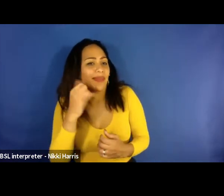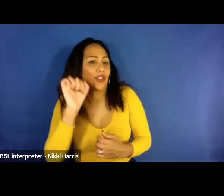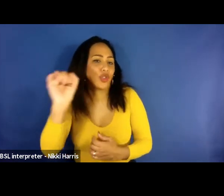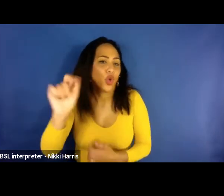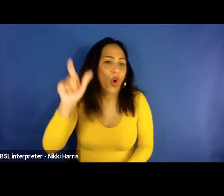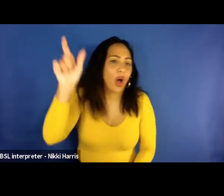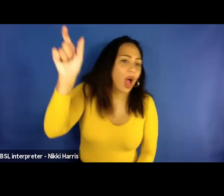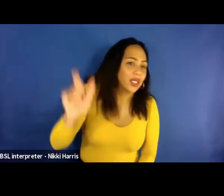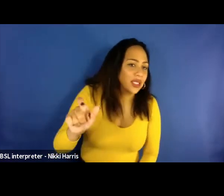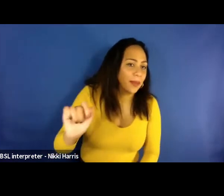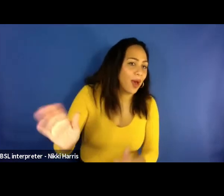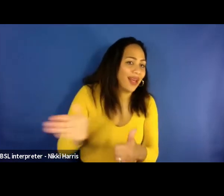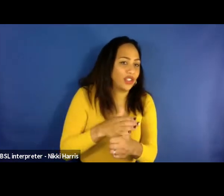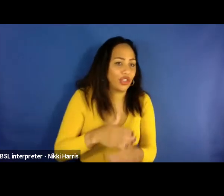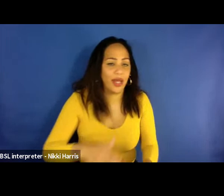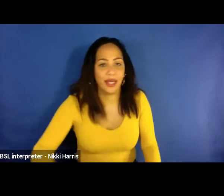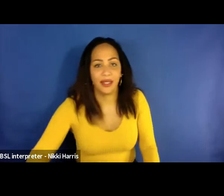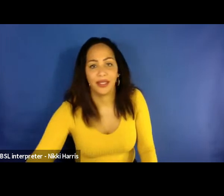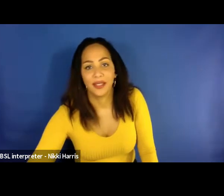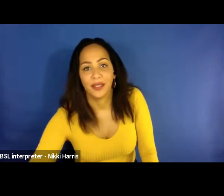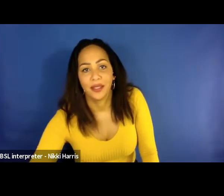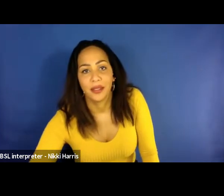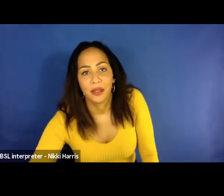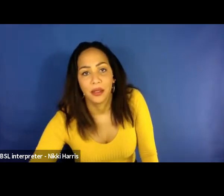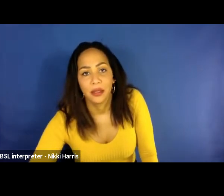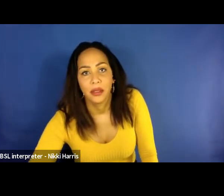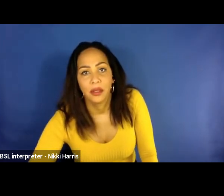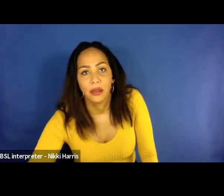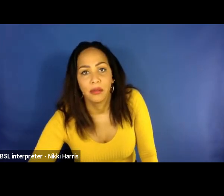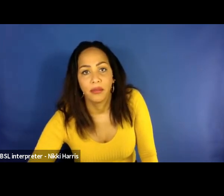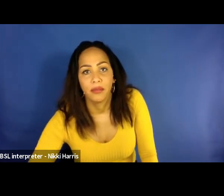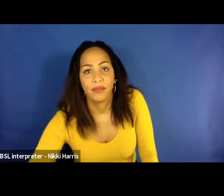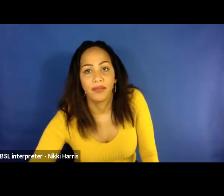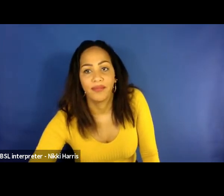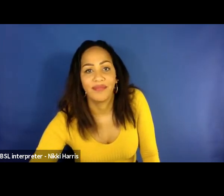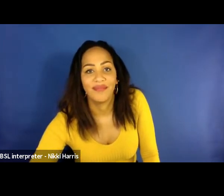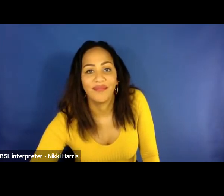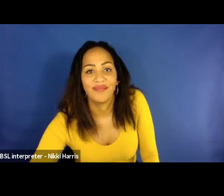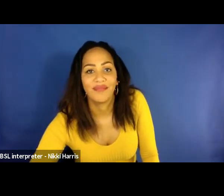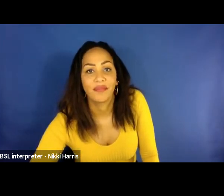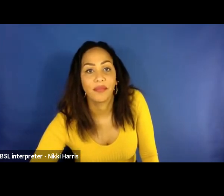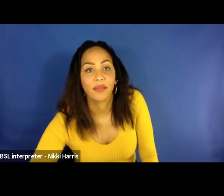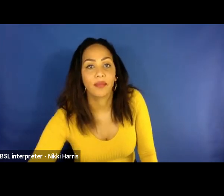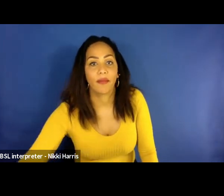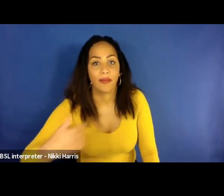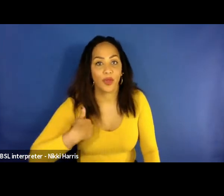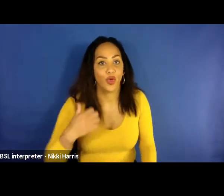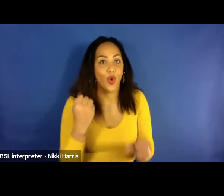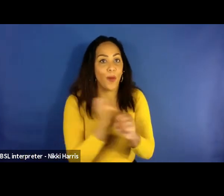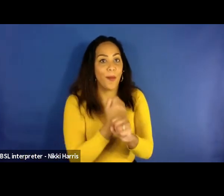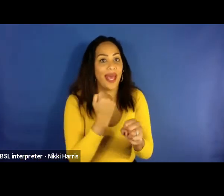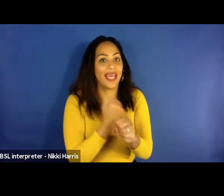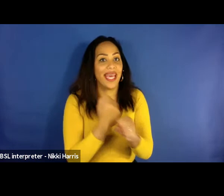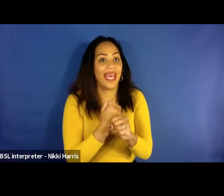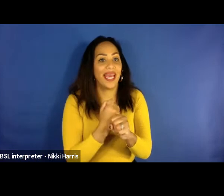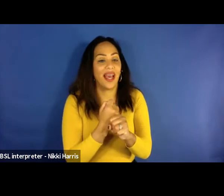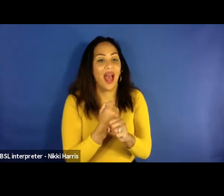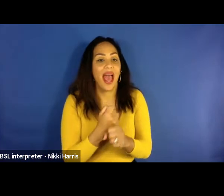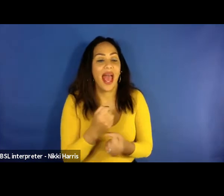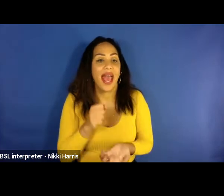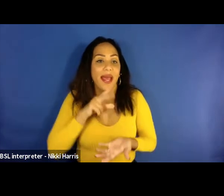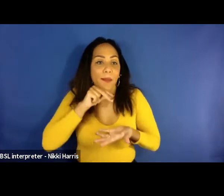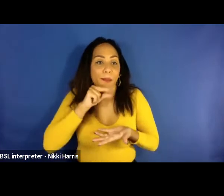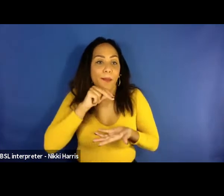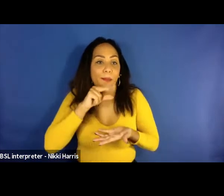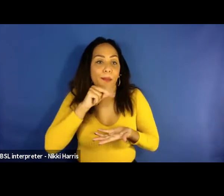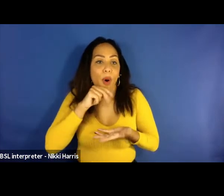initially. Okay, I'm making a podcast, quality. How would you suggest is the best way to prototype that? How would you